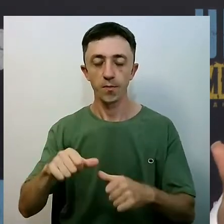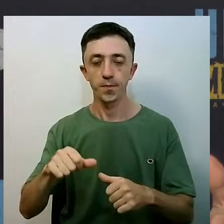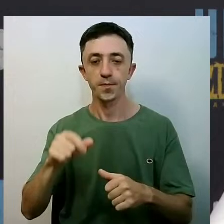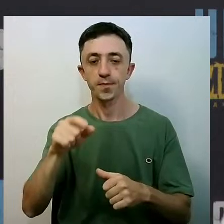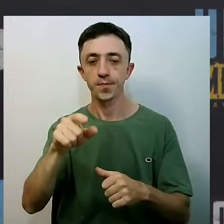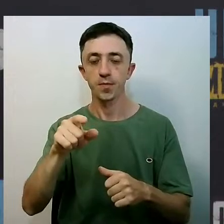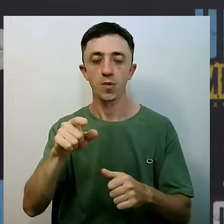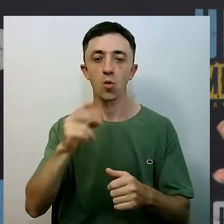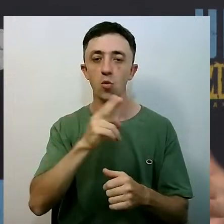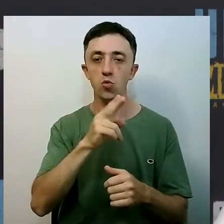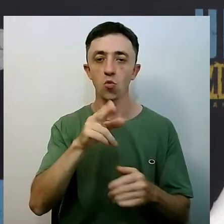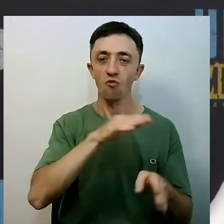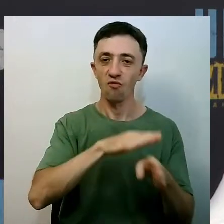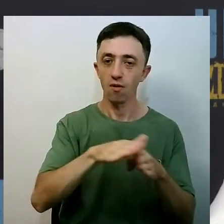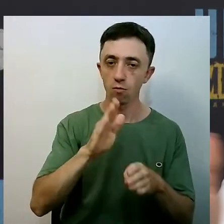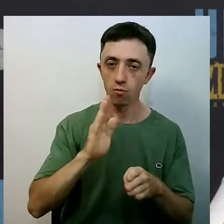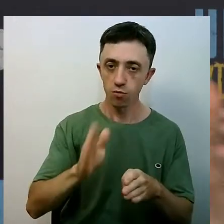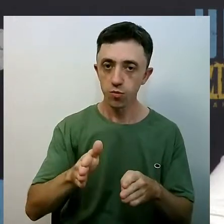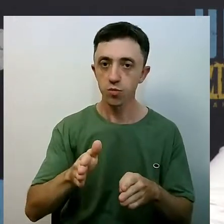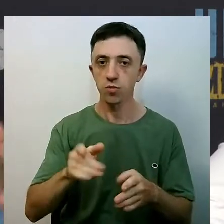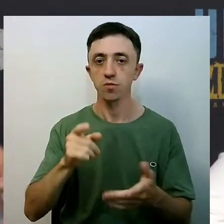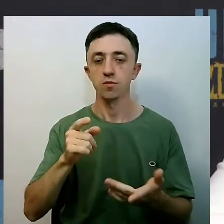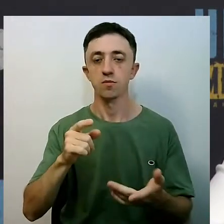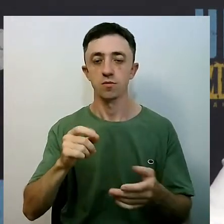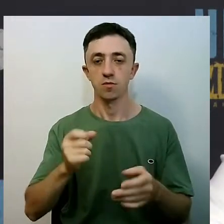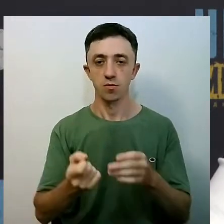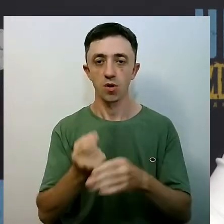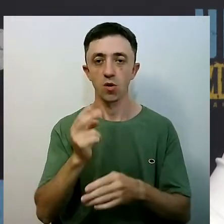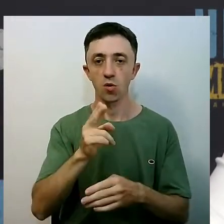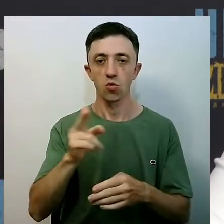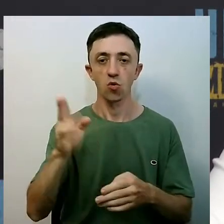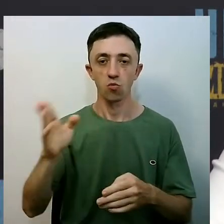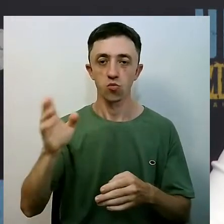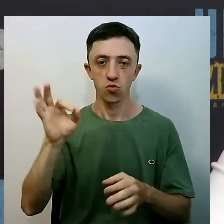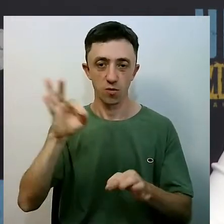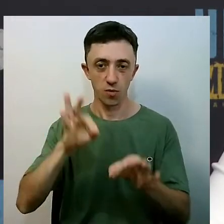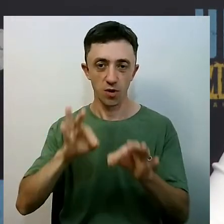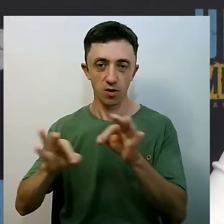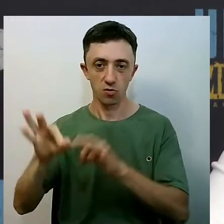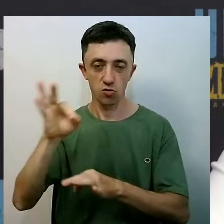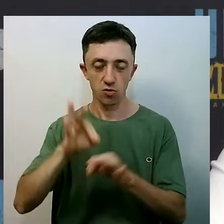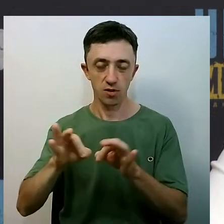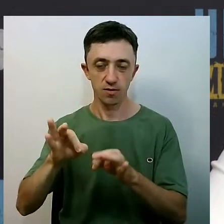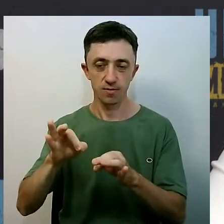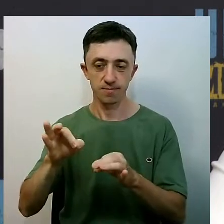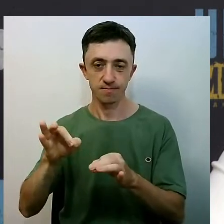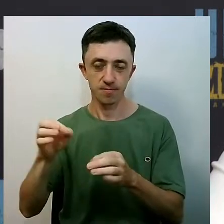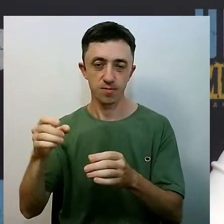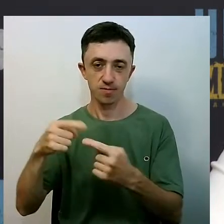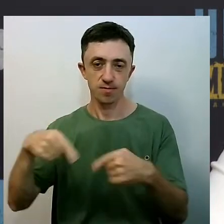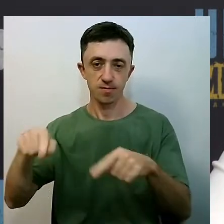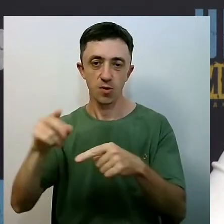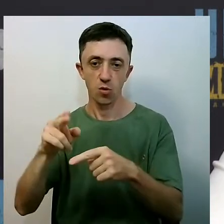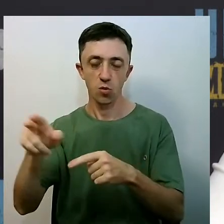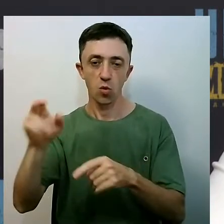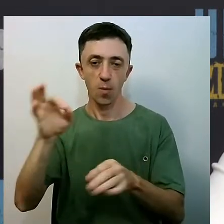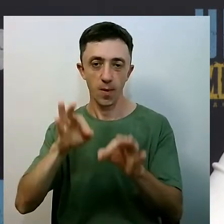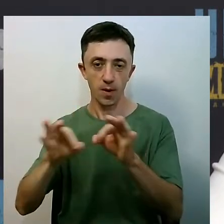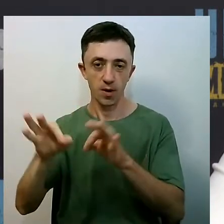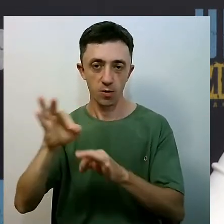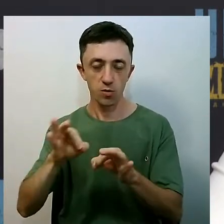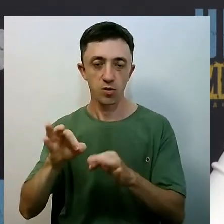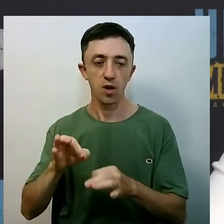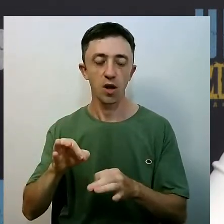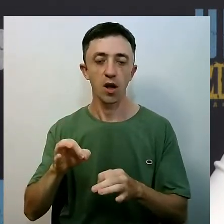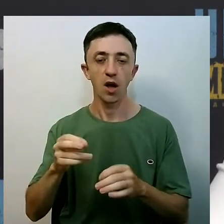Then the tasks, the terms of reference should be developed. There are procurement procedures for